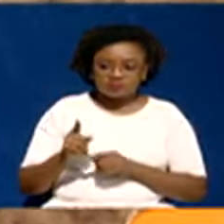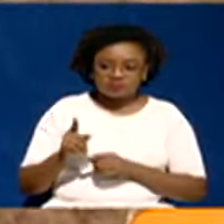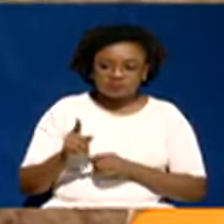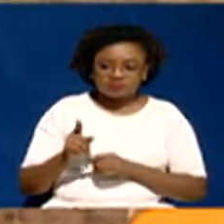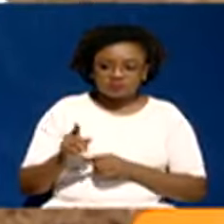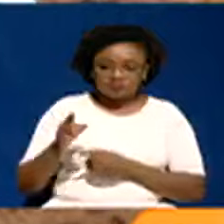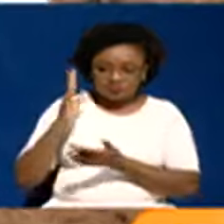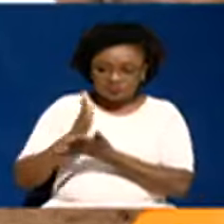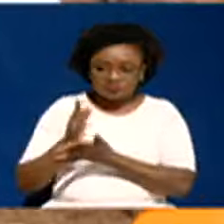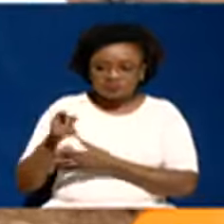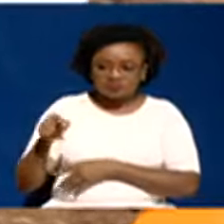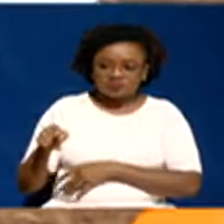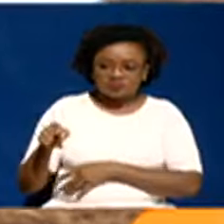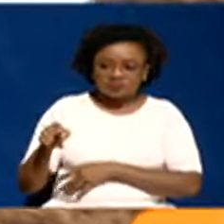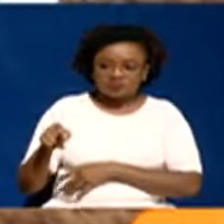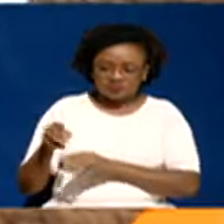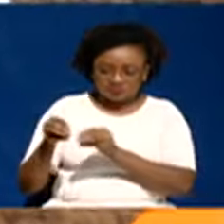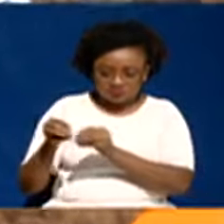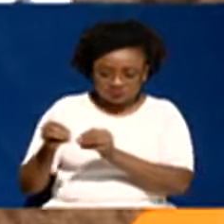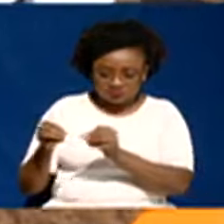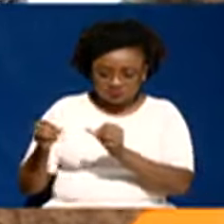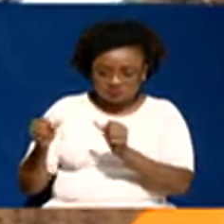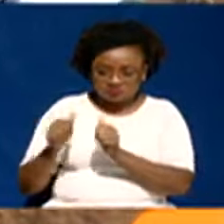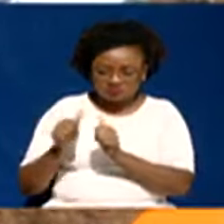seemingly dissolving one particle at a time.